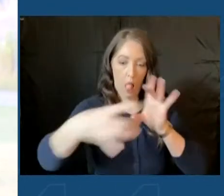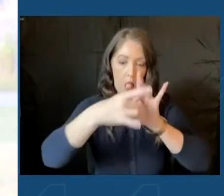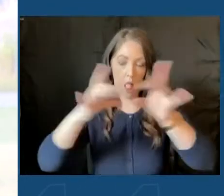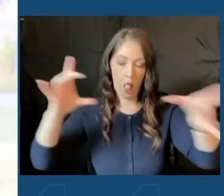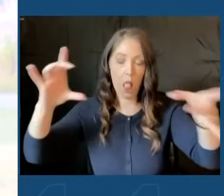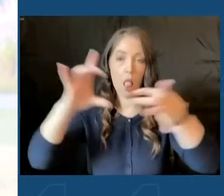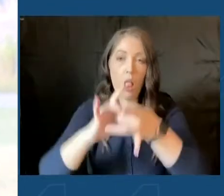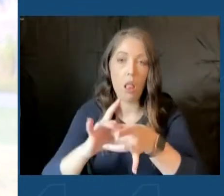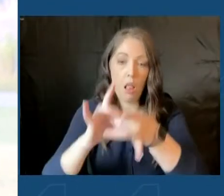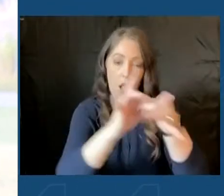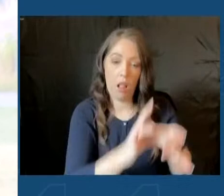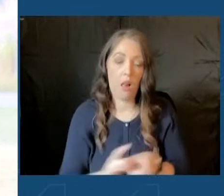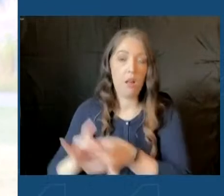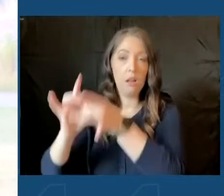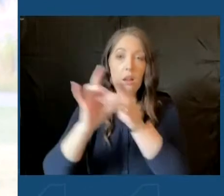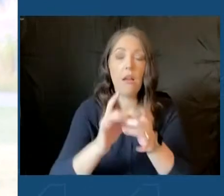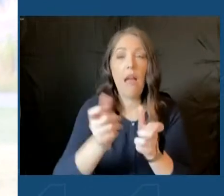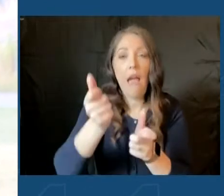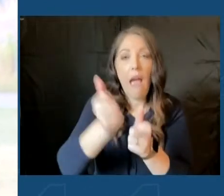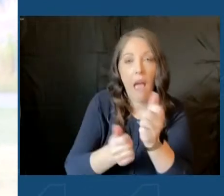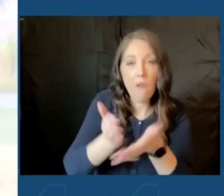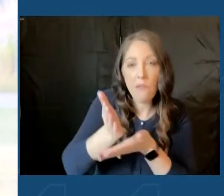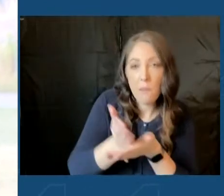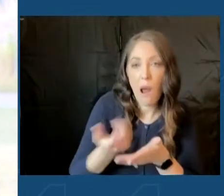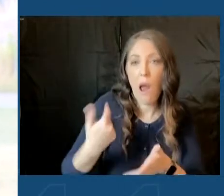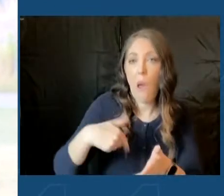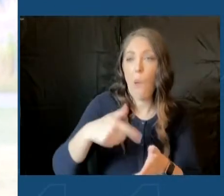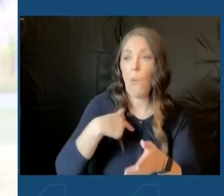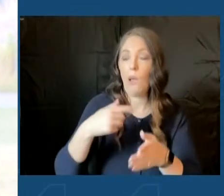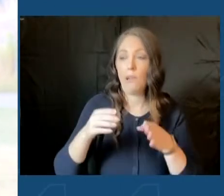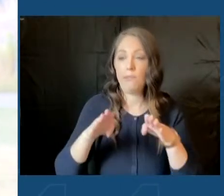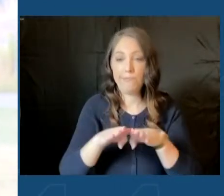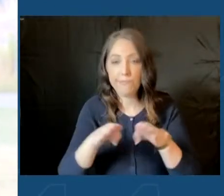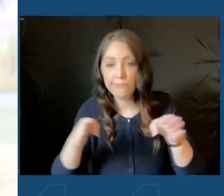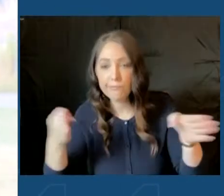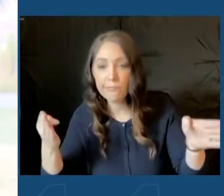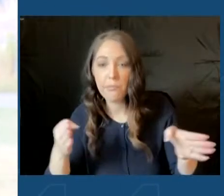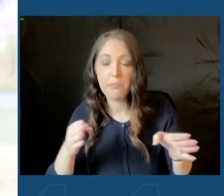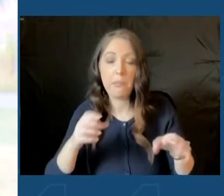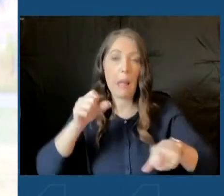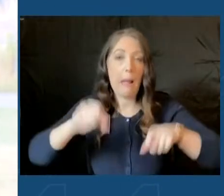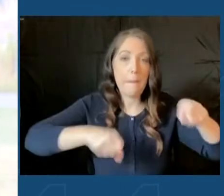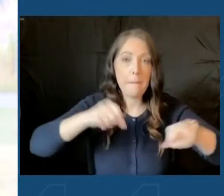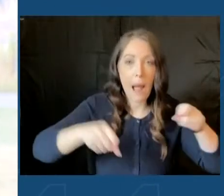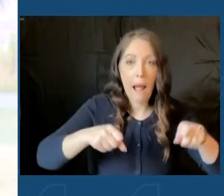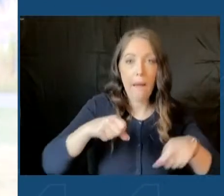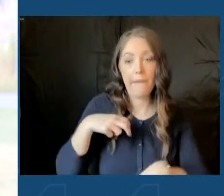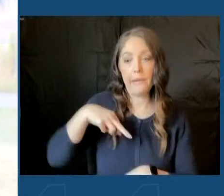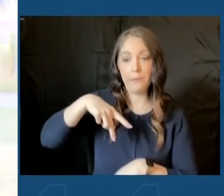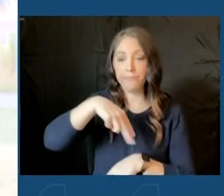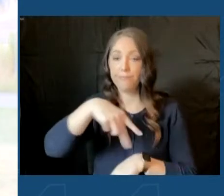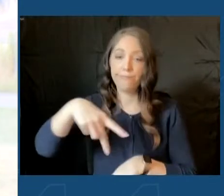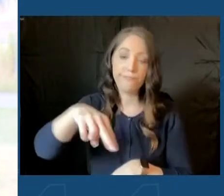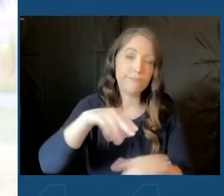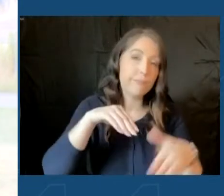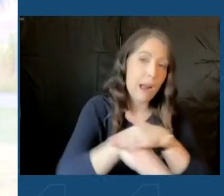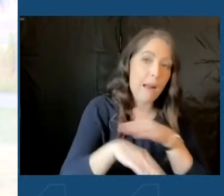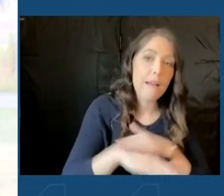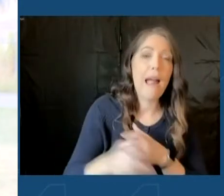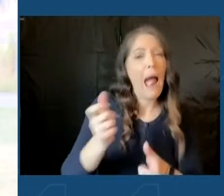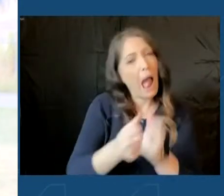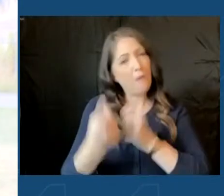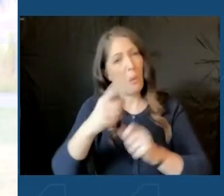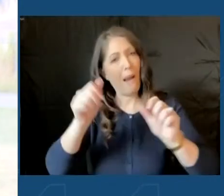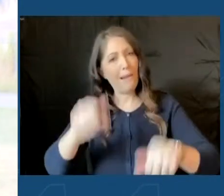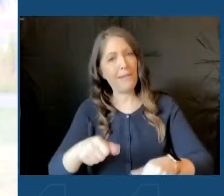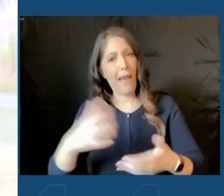we expand on bike pedestrian access is something that every member of every community can take advantage of.